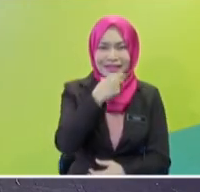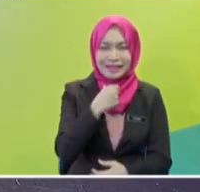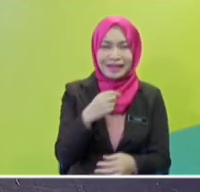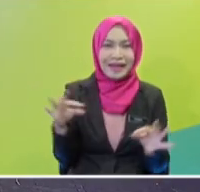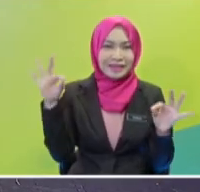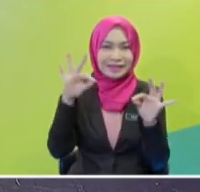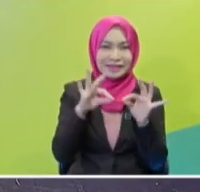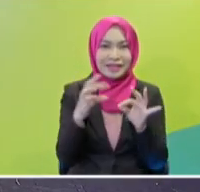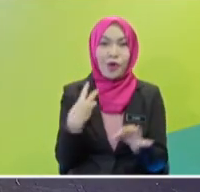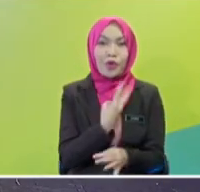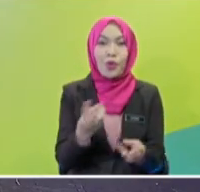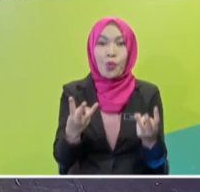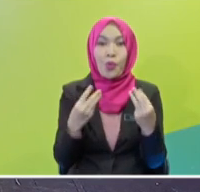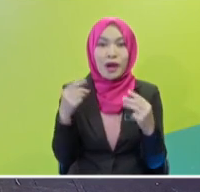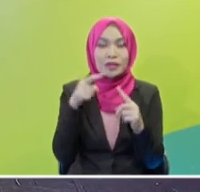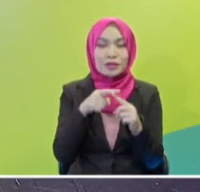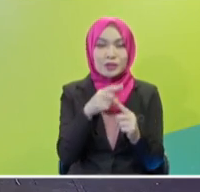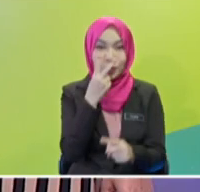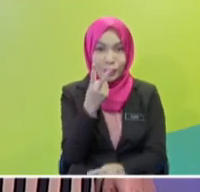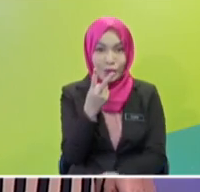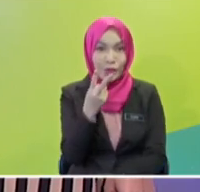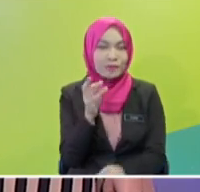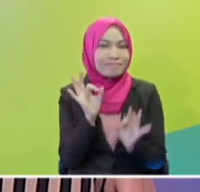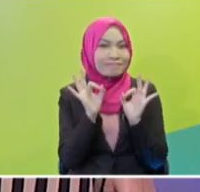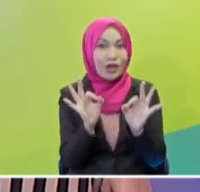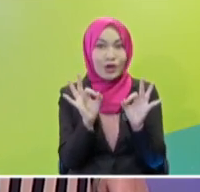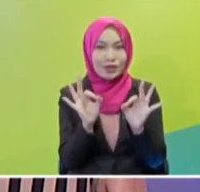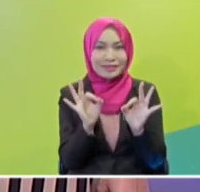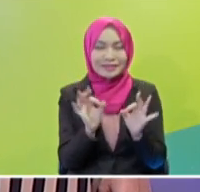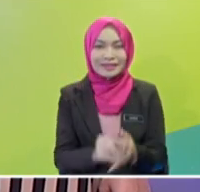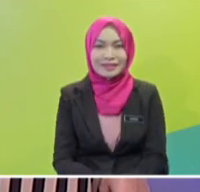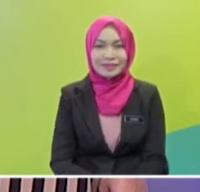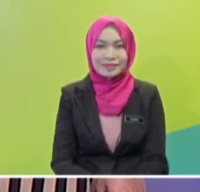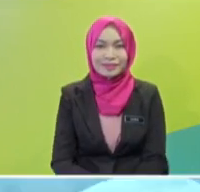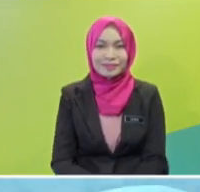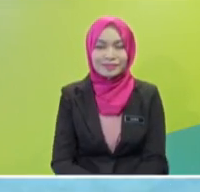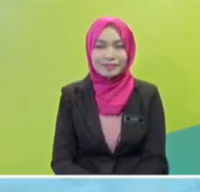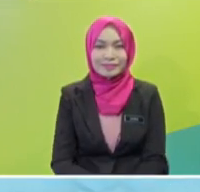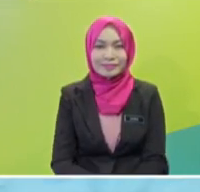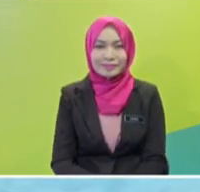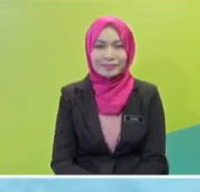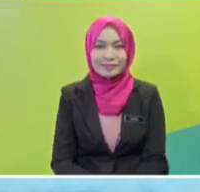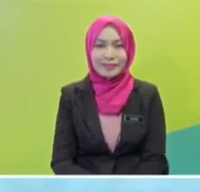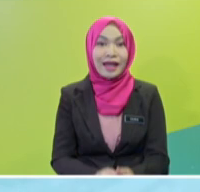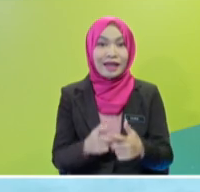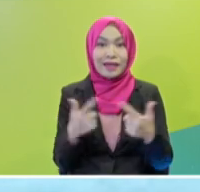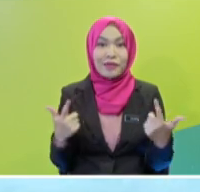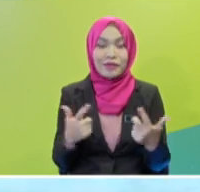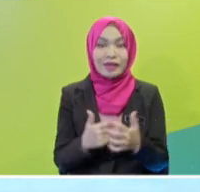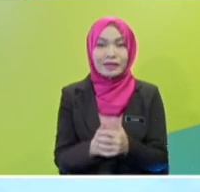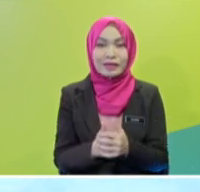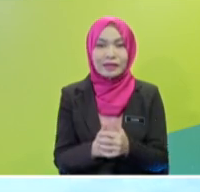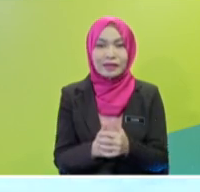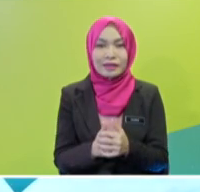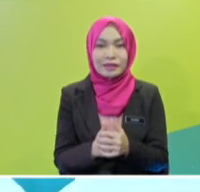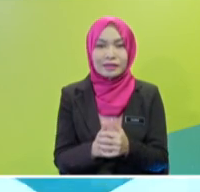look good. Yes. Okay. And different religions and cultures wear different types of clothes. Mm-hmm.